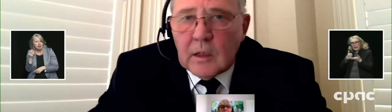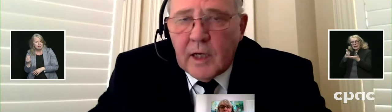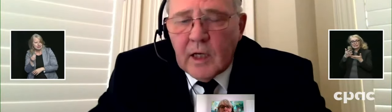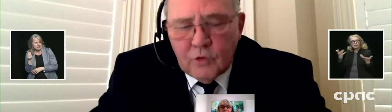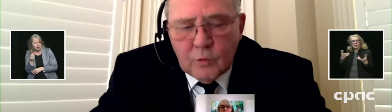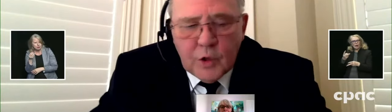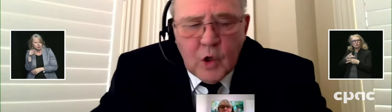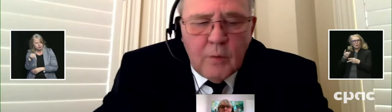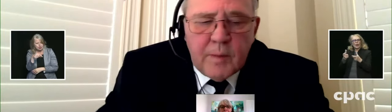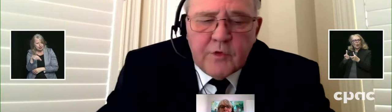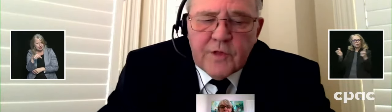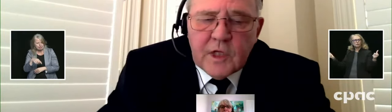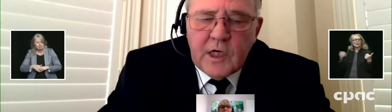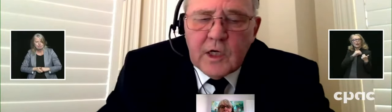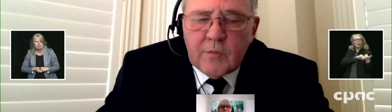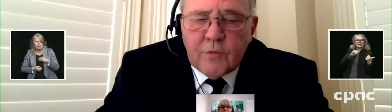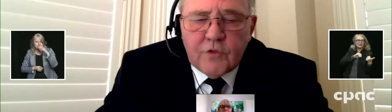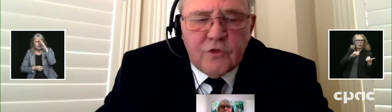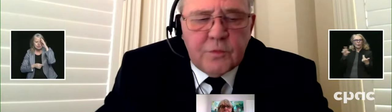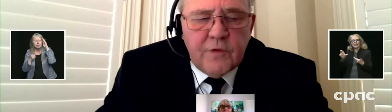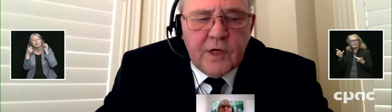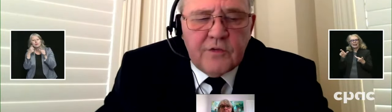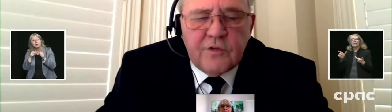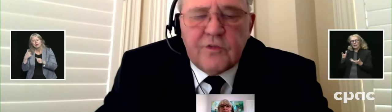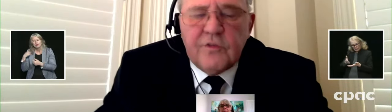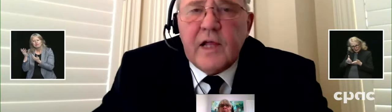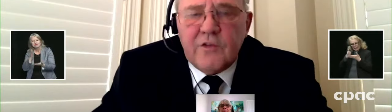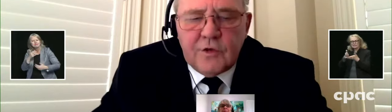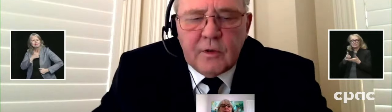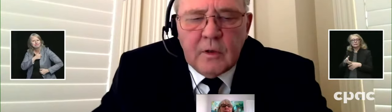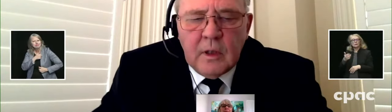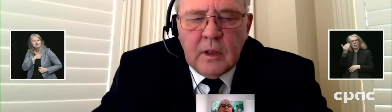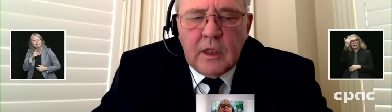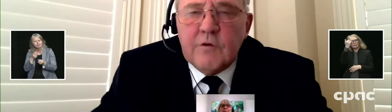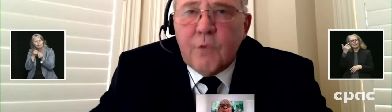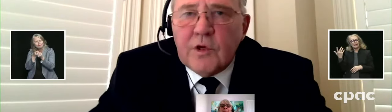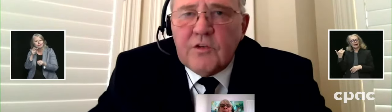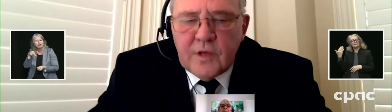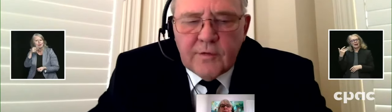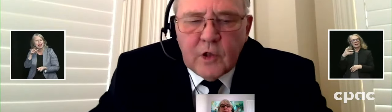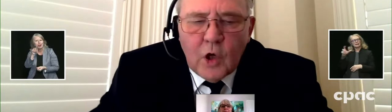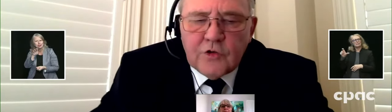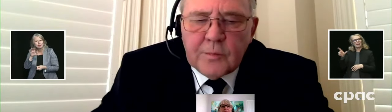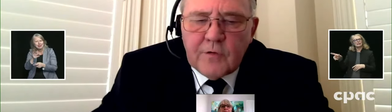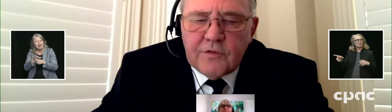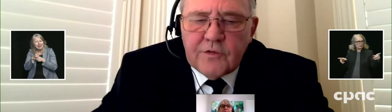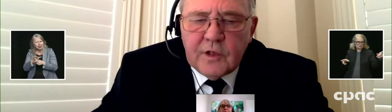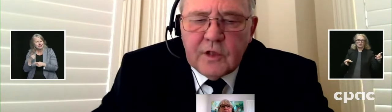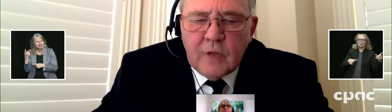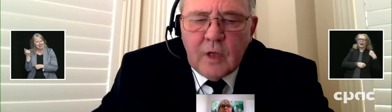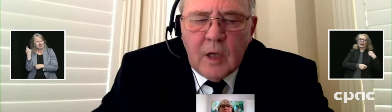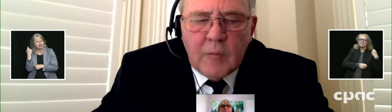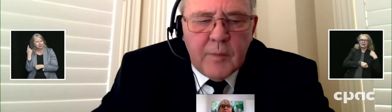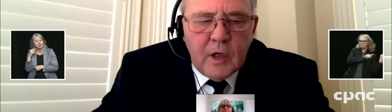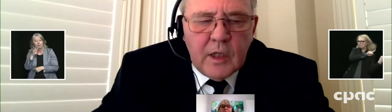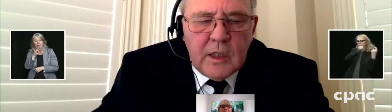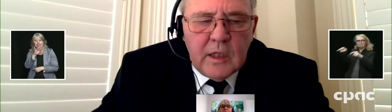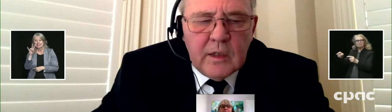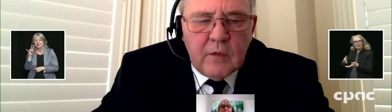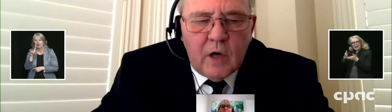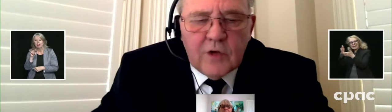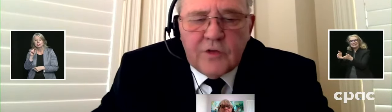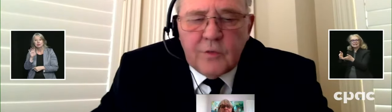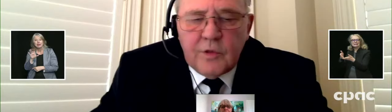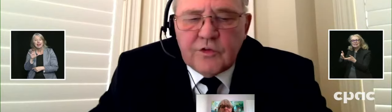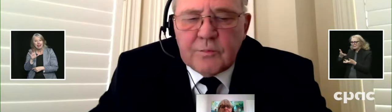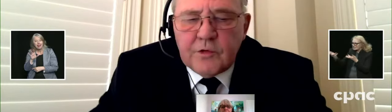In Quebec, as you'll recall, members of the Canadian Armed Forces provided assistance last year in 47 long-term care facilities, primarily in